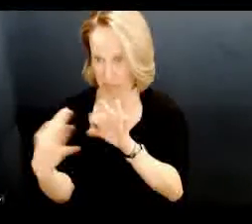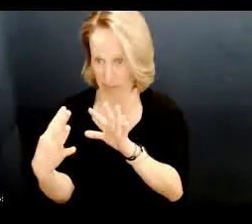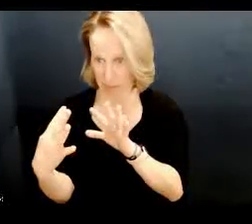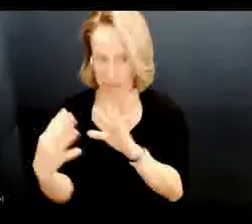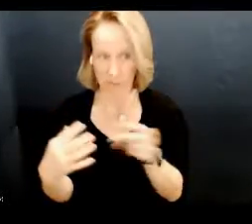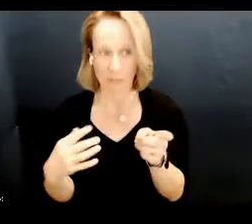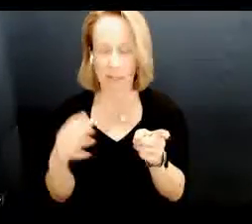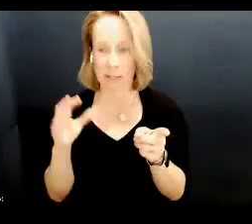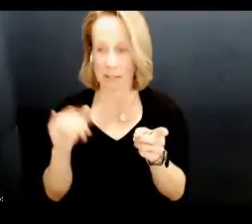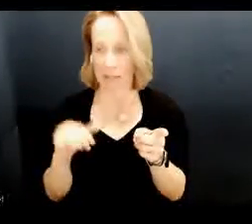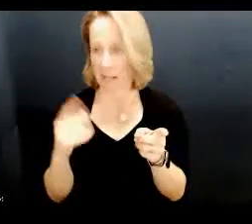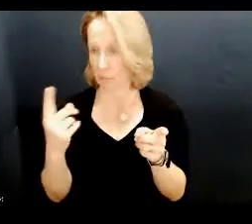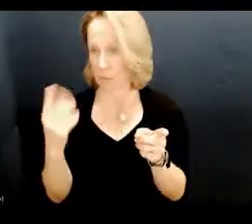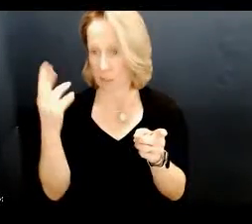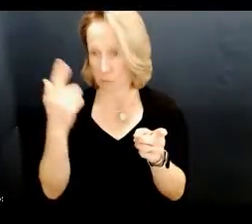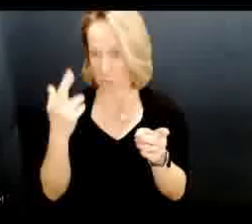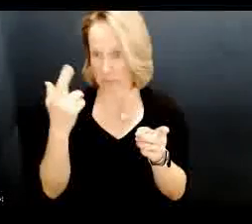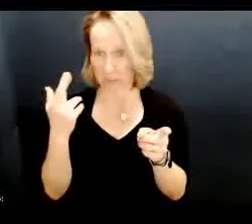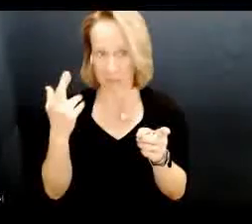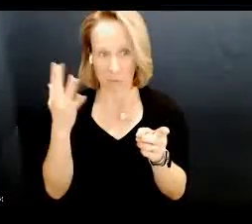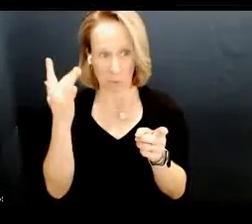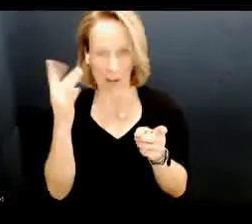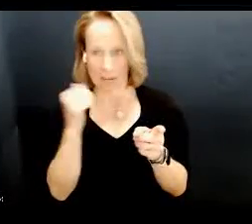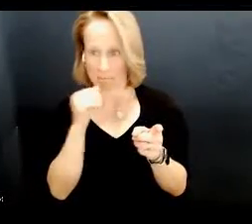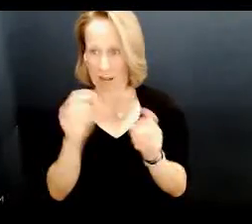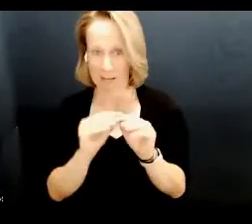that it's not clear if there's an advocate in the